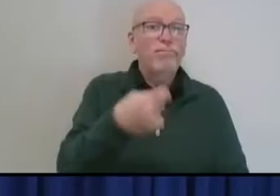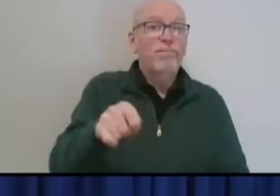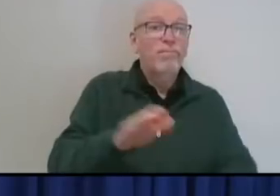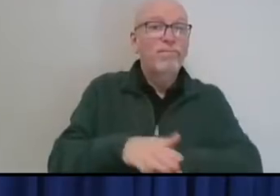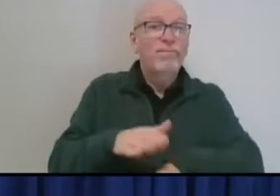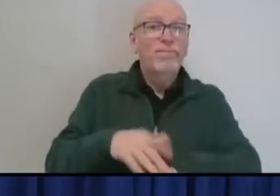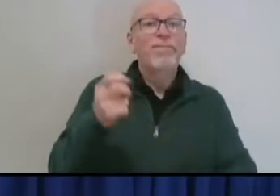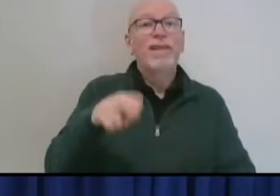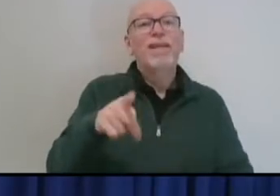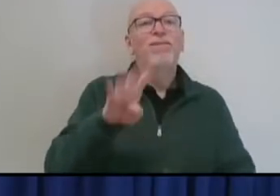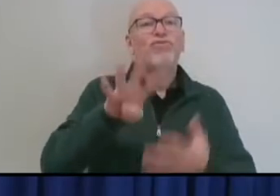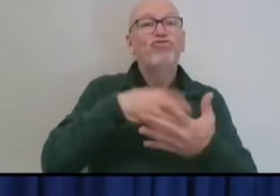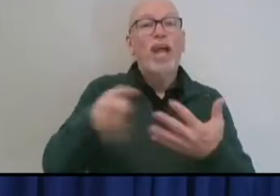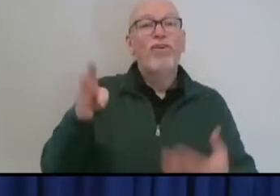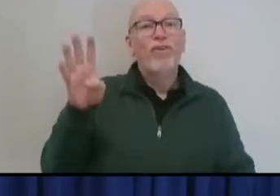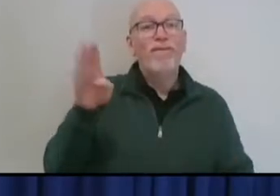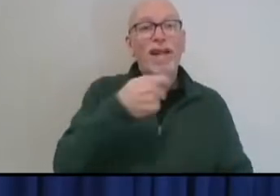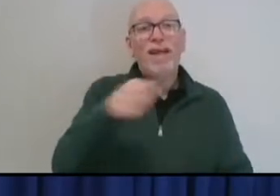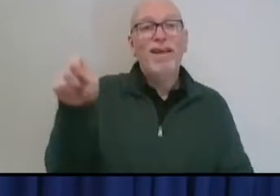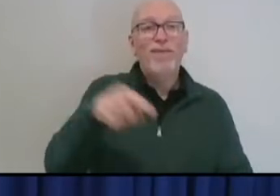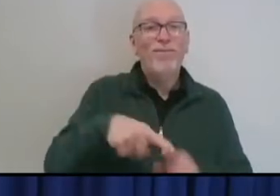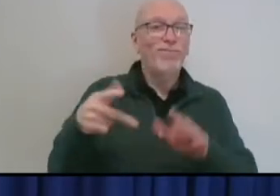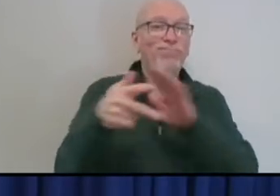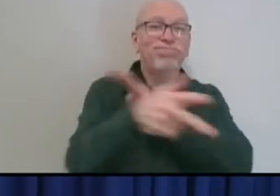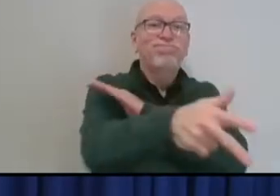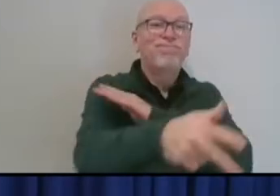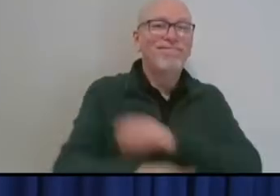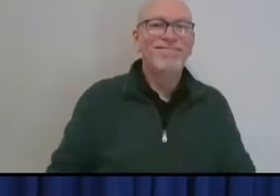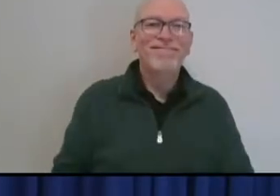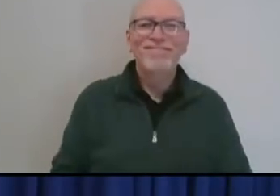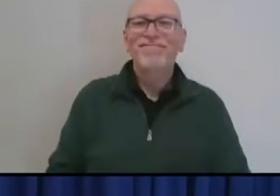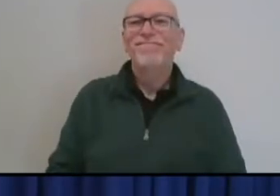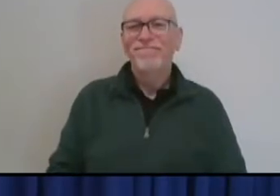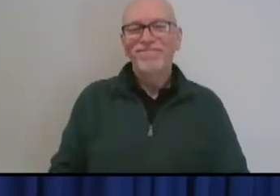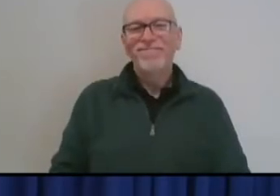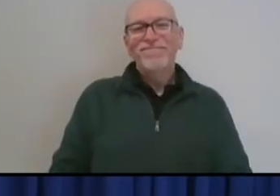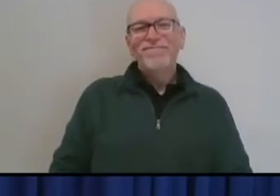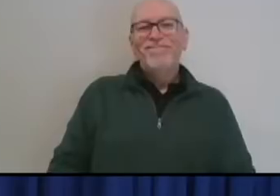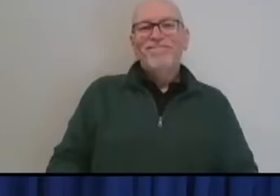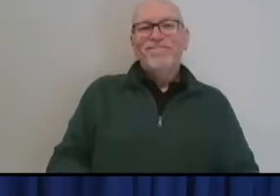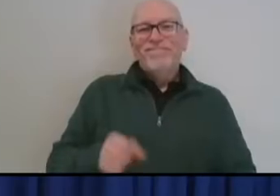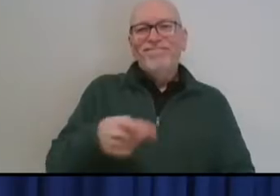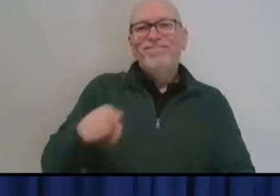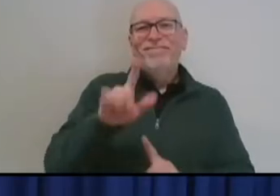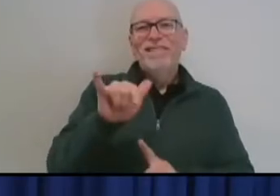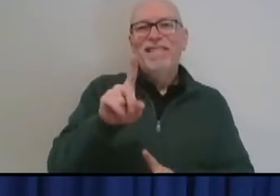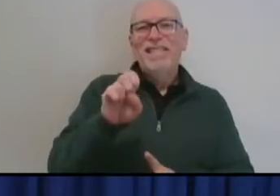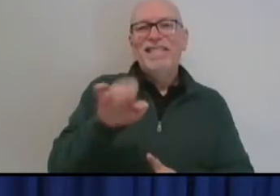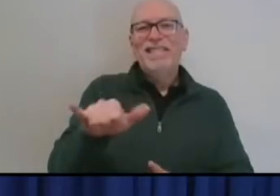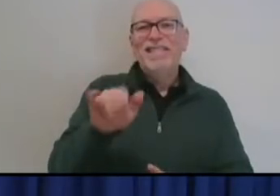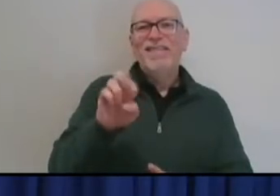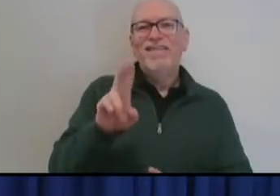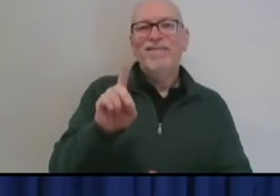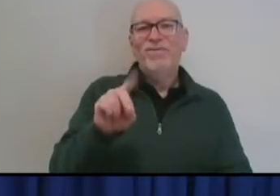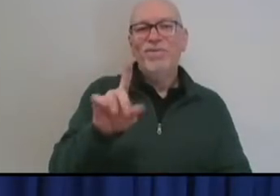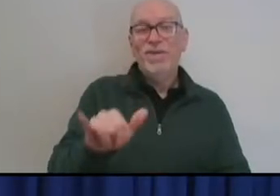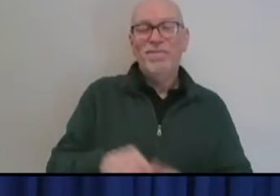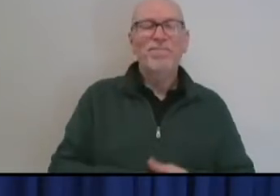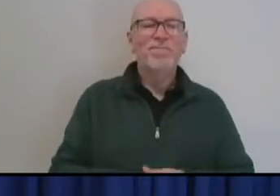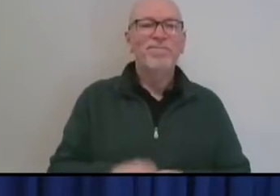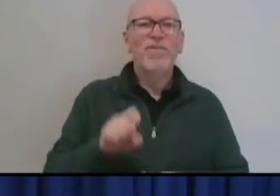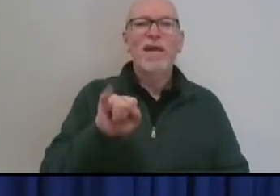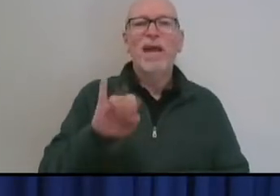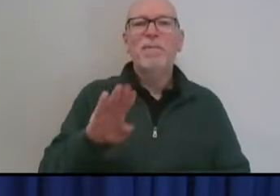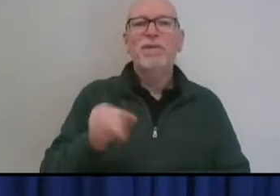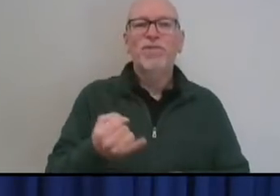the checkered on your way out. Back to Lindsay or someone else? Yeah, we fixed our glitch. Okay, good. Lindsay or Doty with the IBJ.